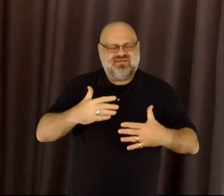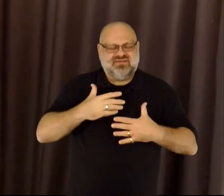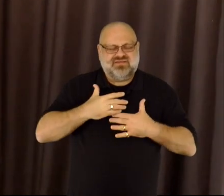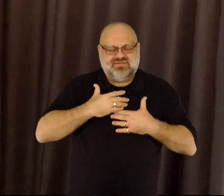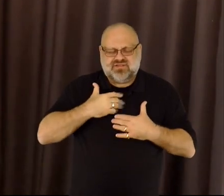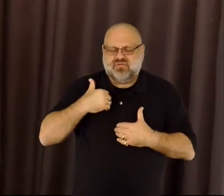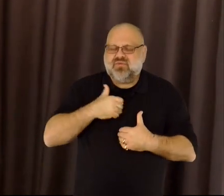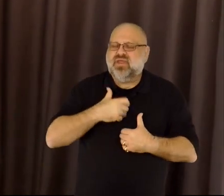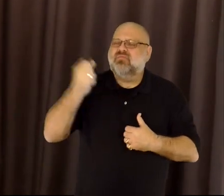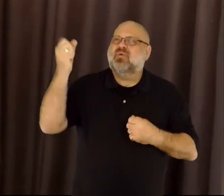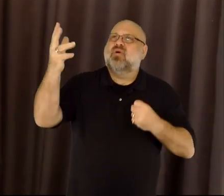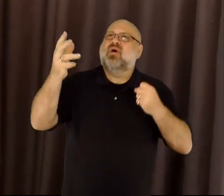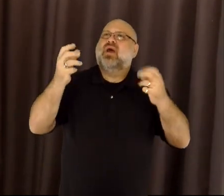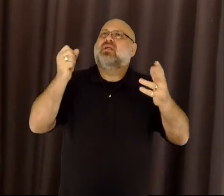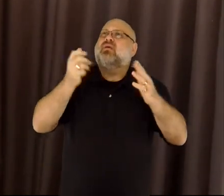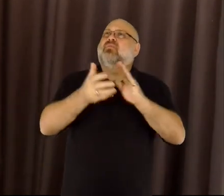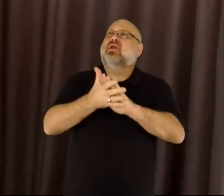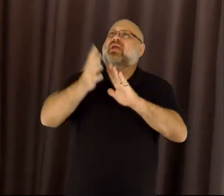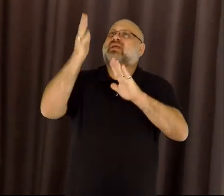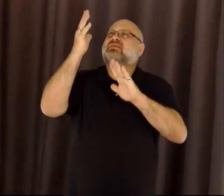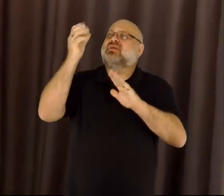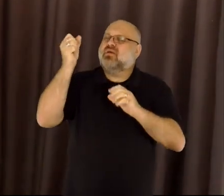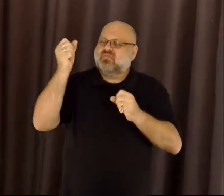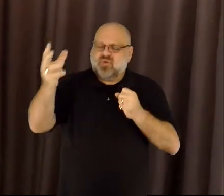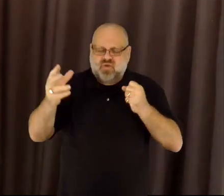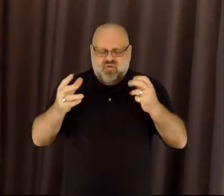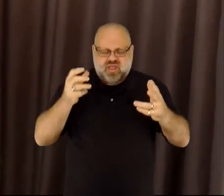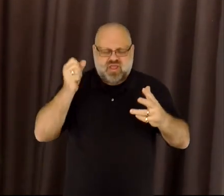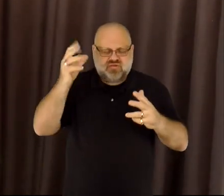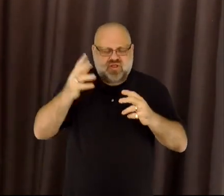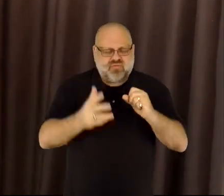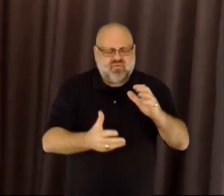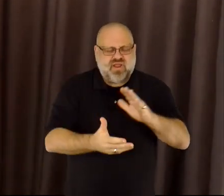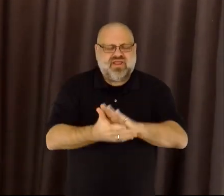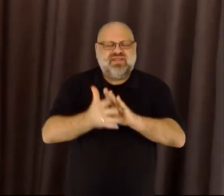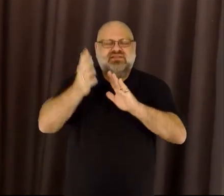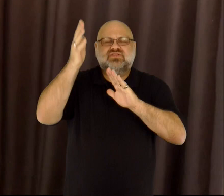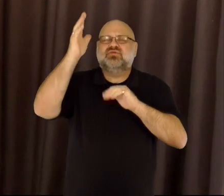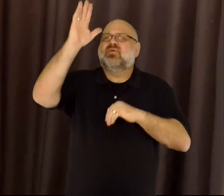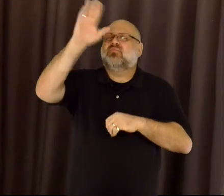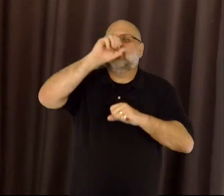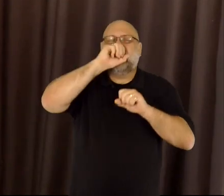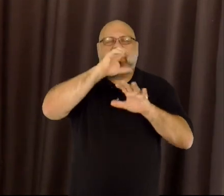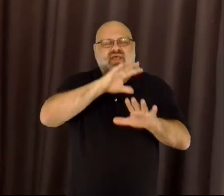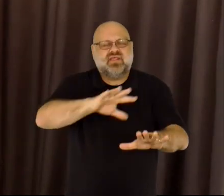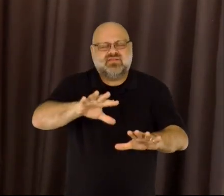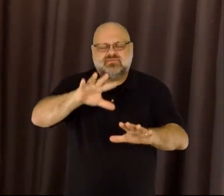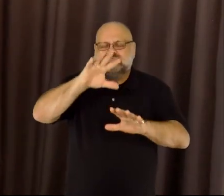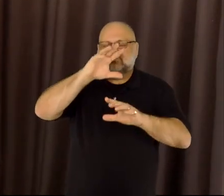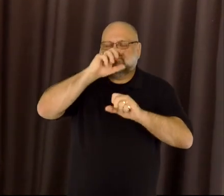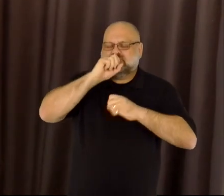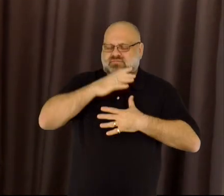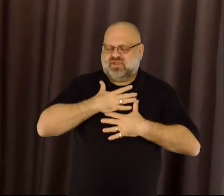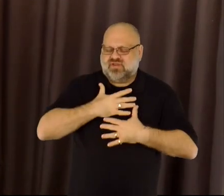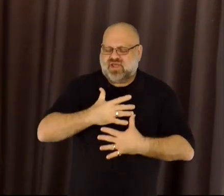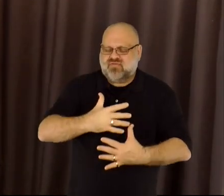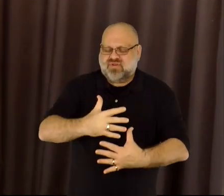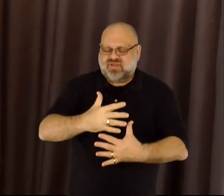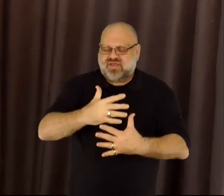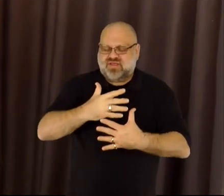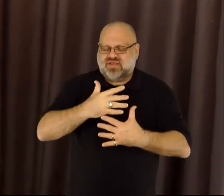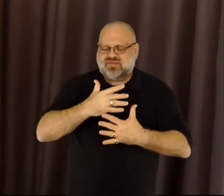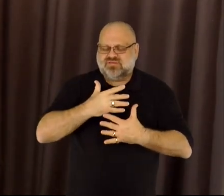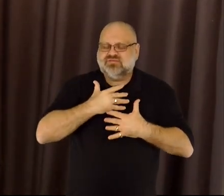so we pour out our praise. We pour out our praise, it's your breath in